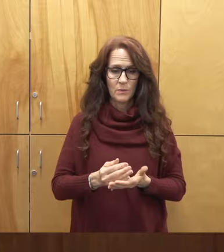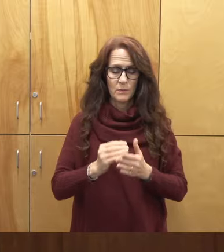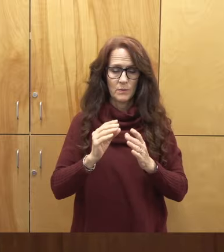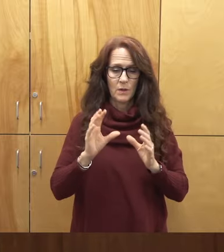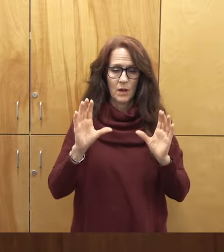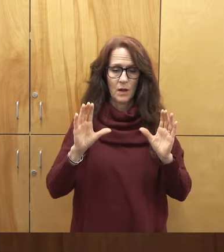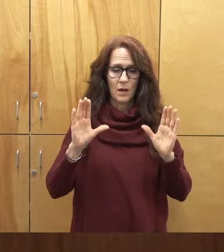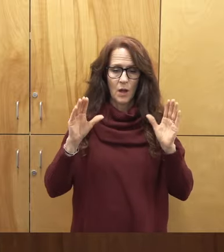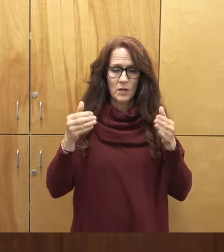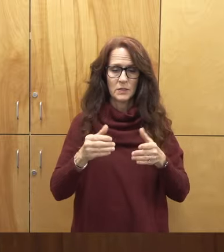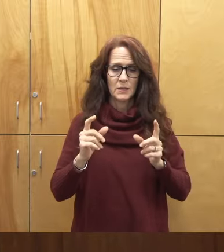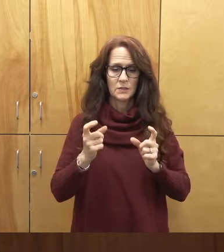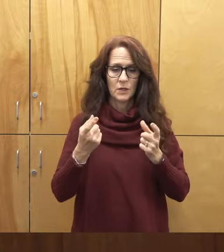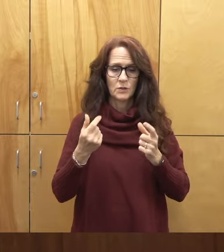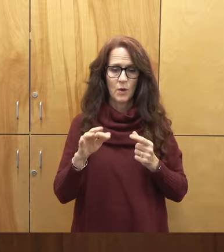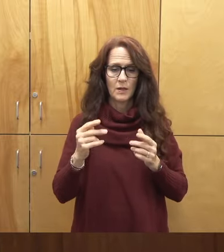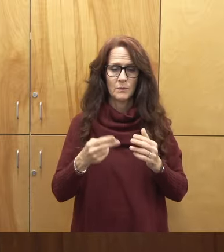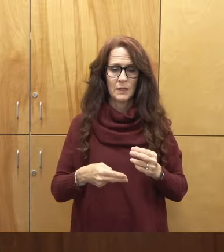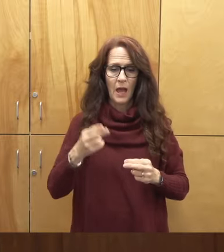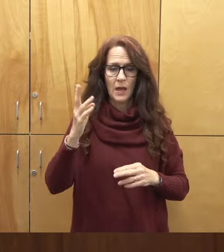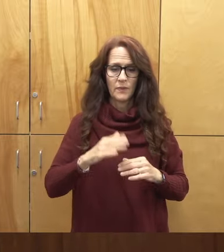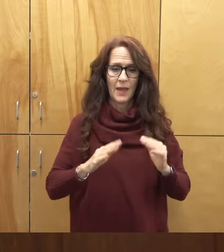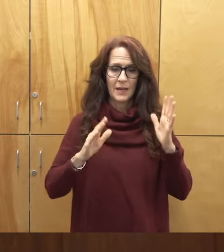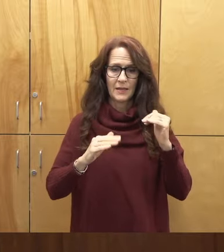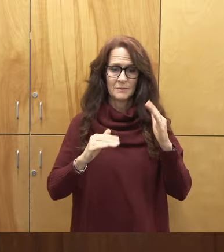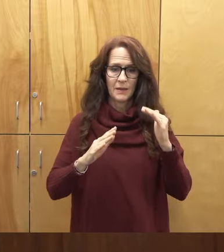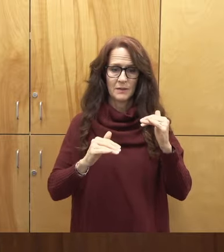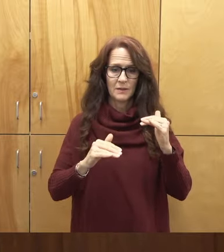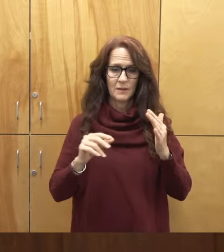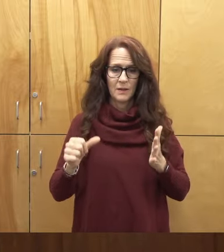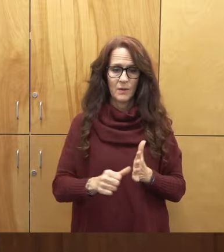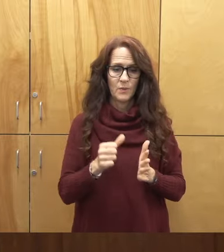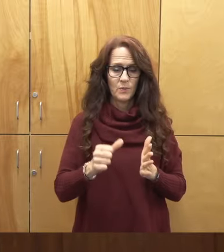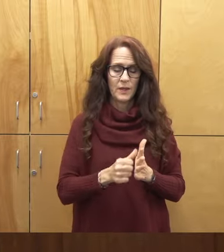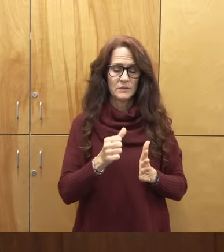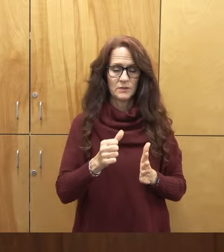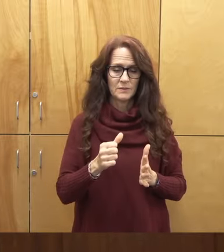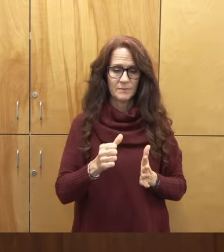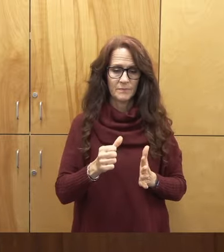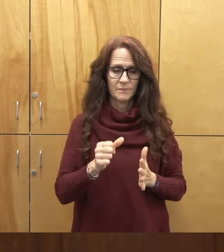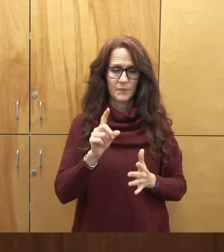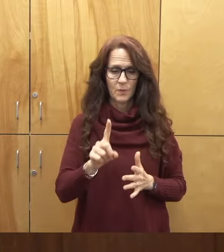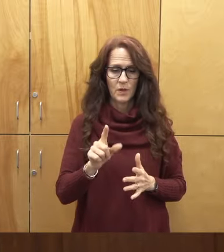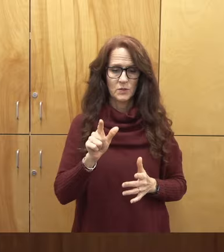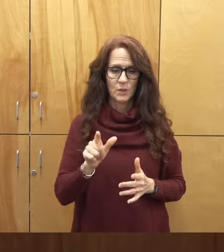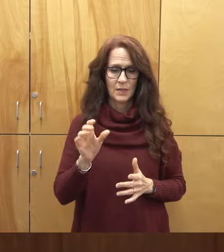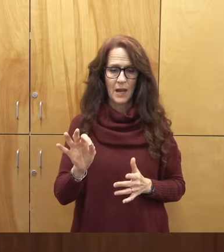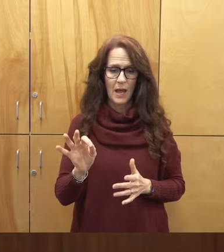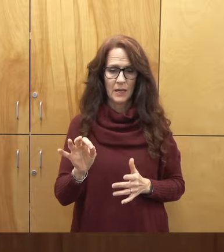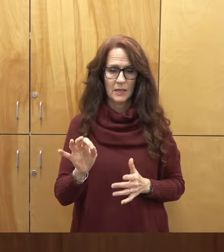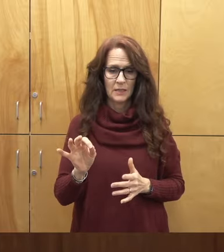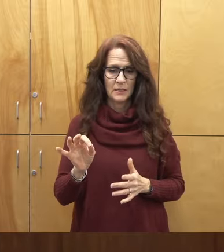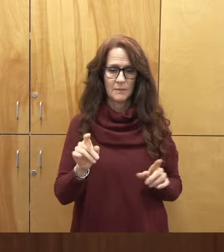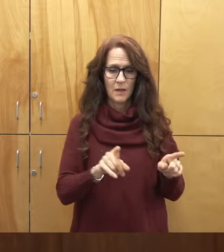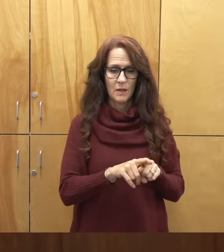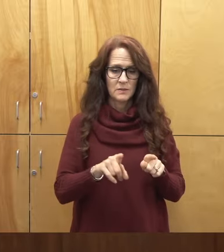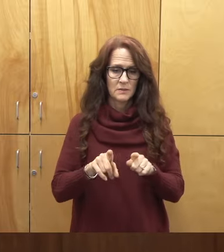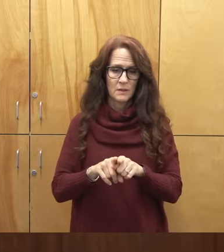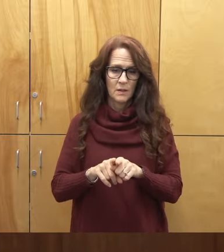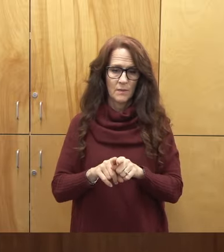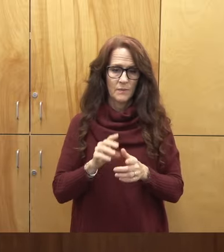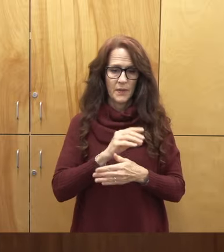grant was higher than expected. Now I'm referring to page 129. And in addition,